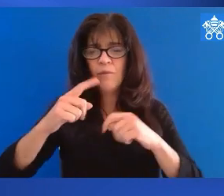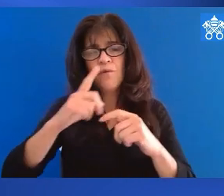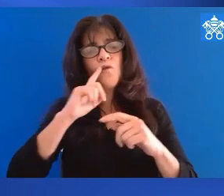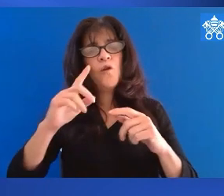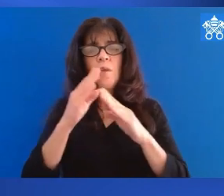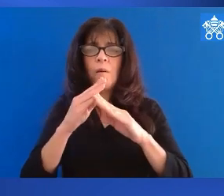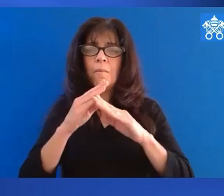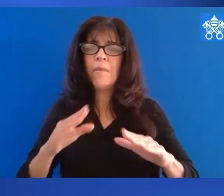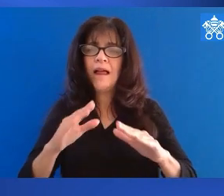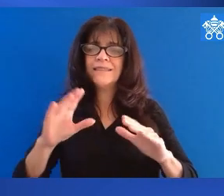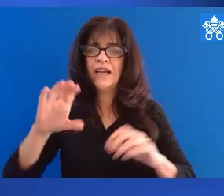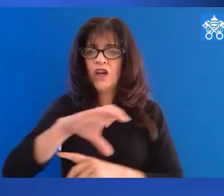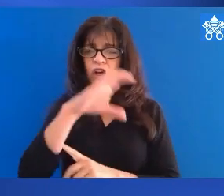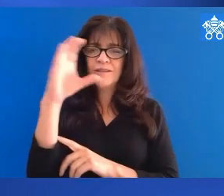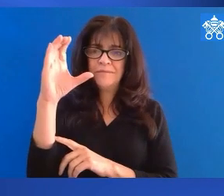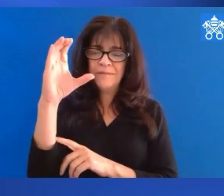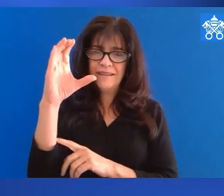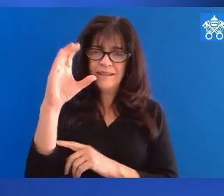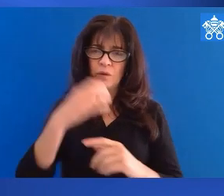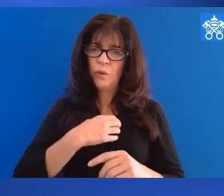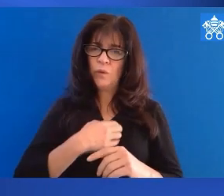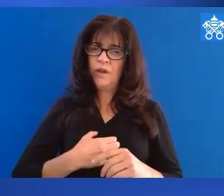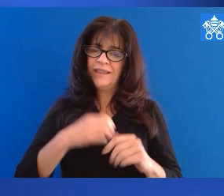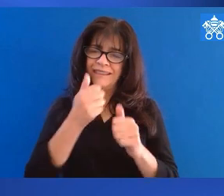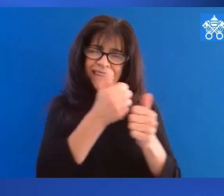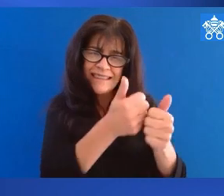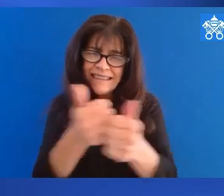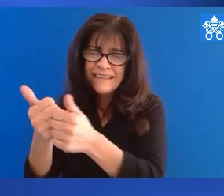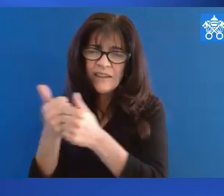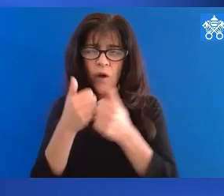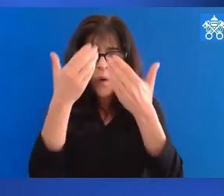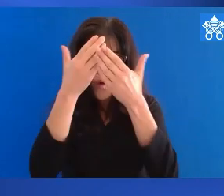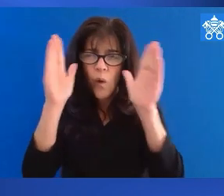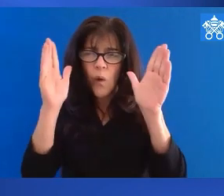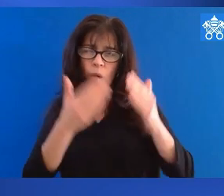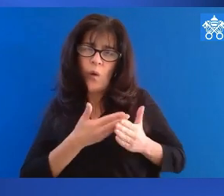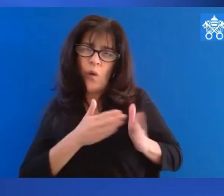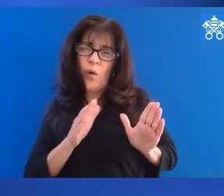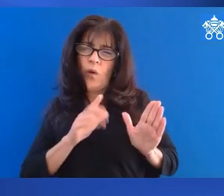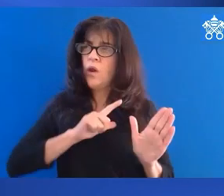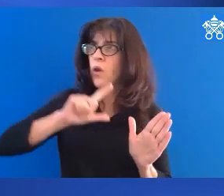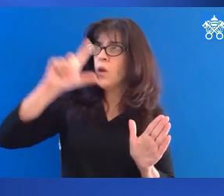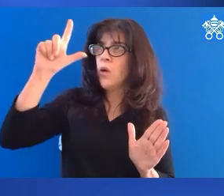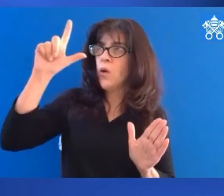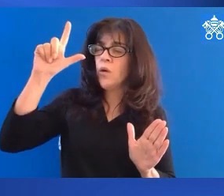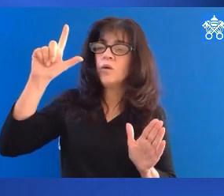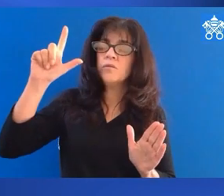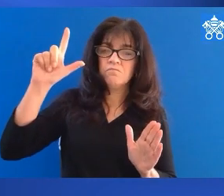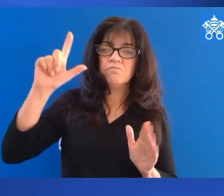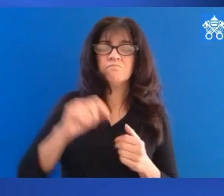prepares us for the celebration of a blessed Christmas. I wish each of you to open your hearts to the Lord.